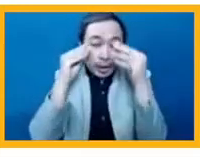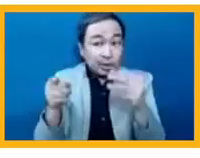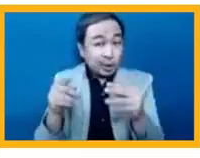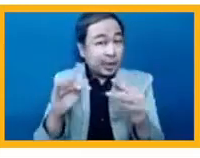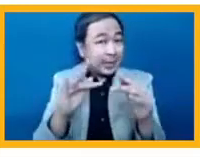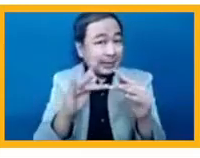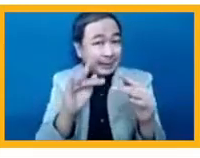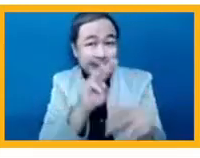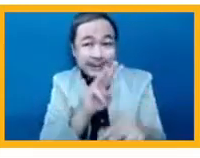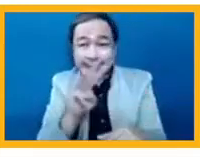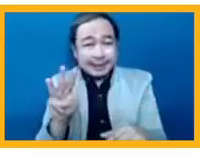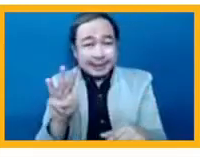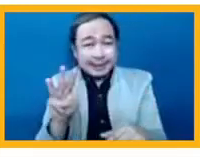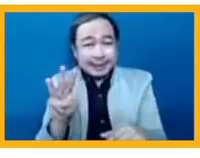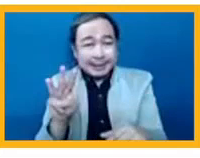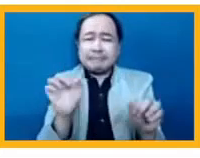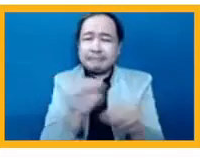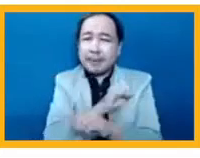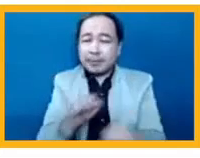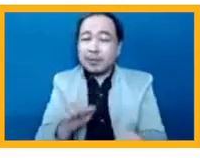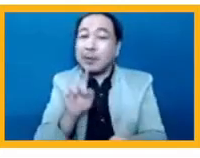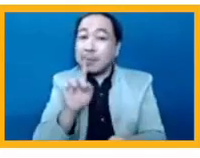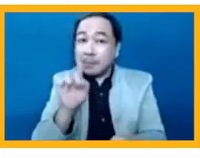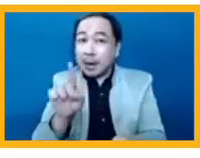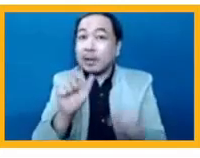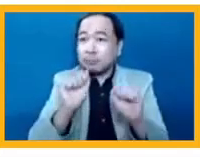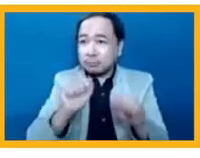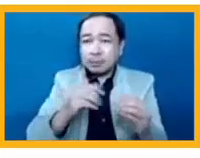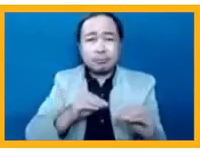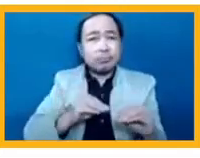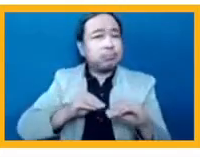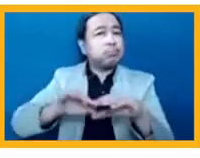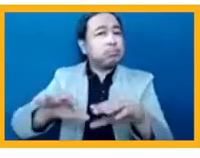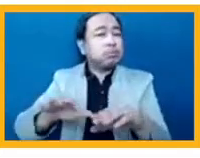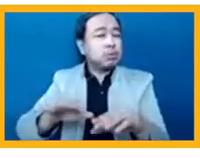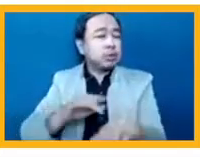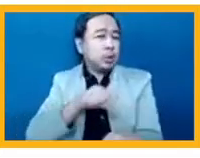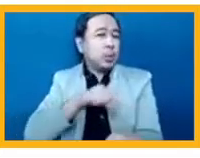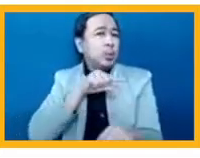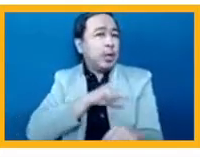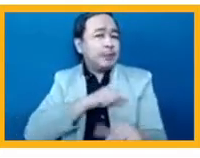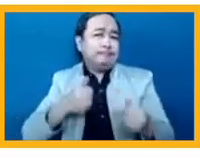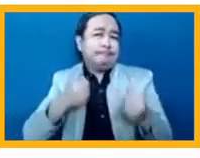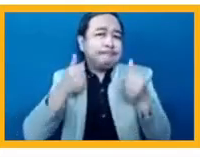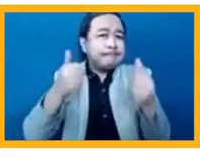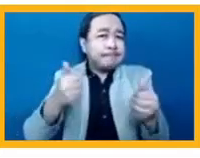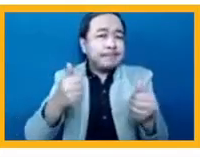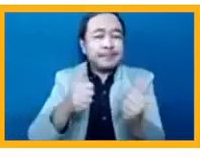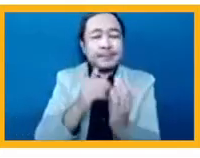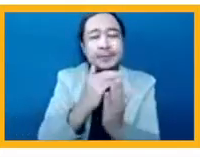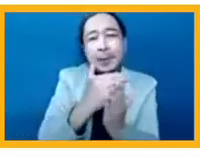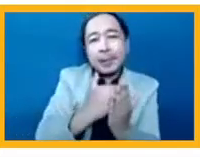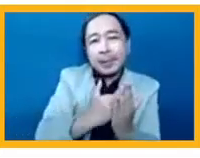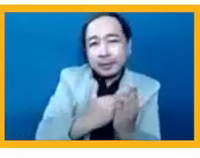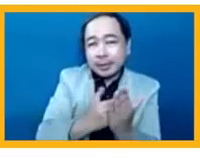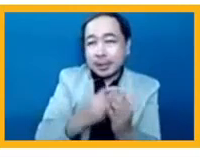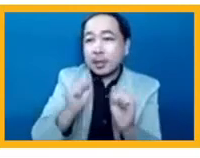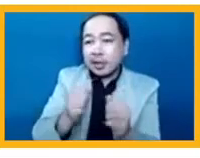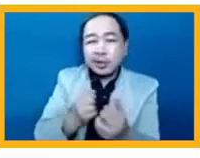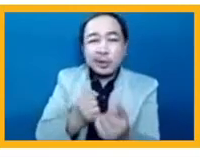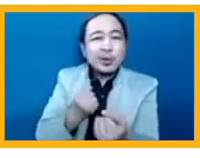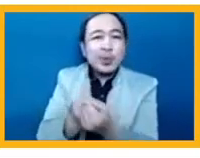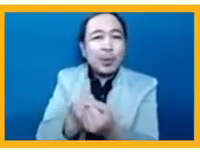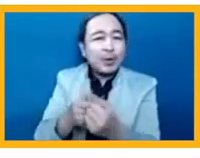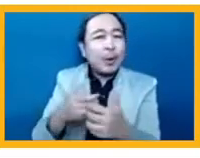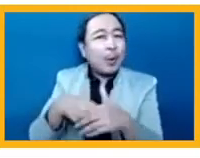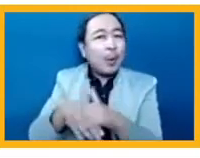bringing high quality educational content to remote and rural communities and ensuring quality of access. Notable example for